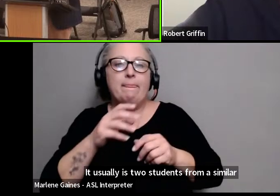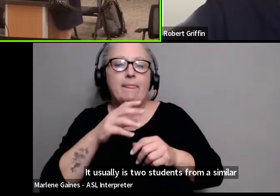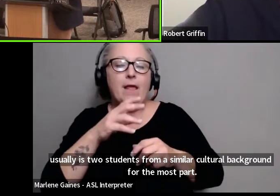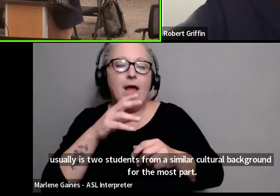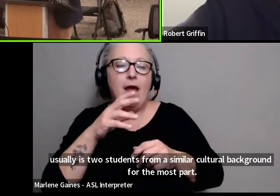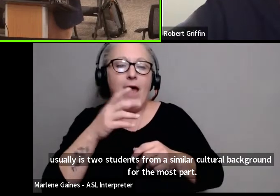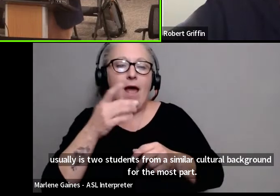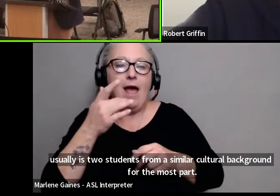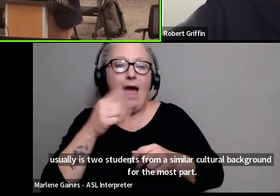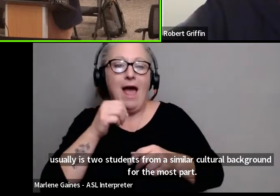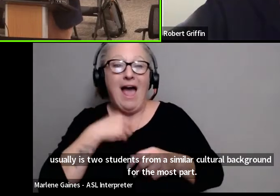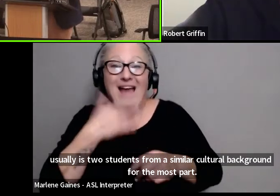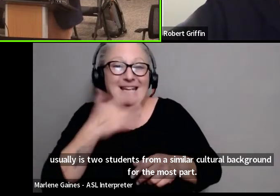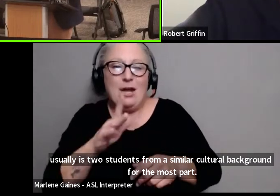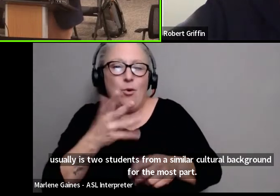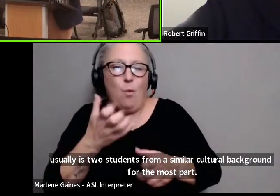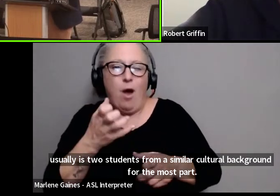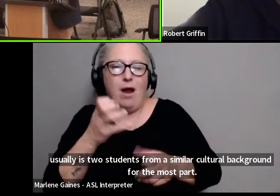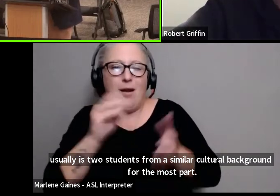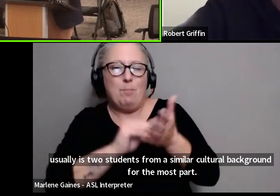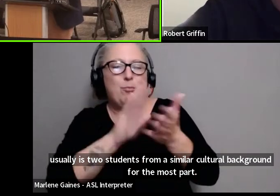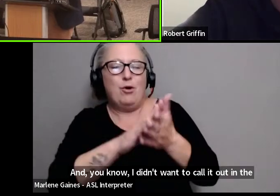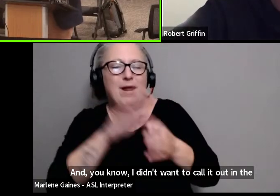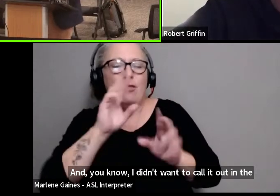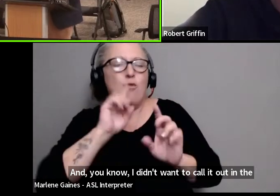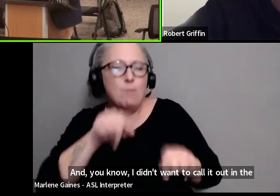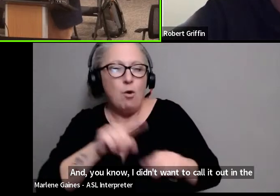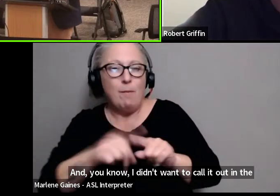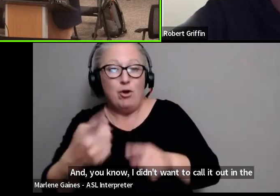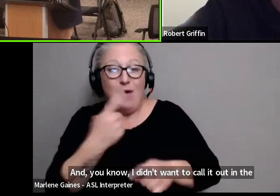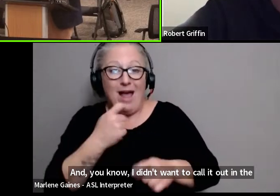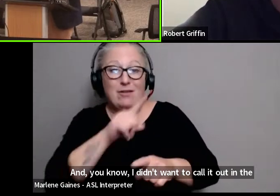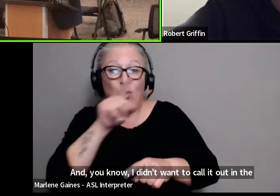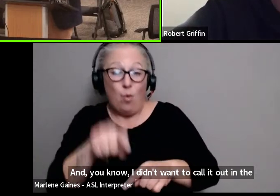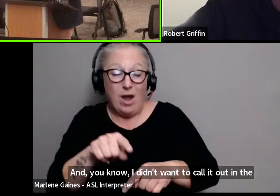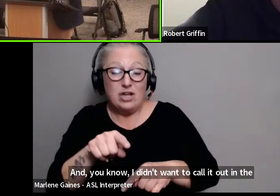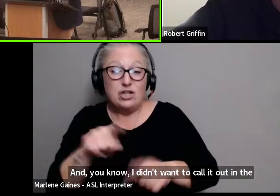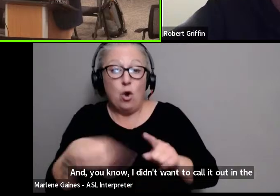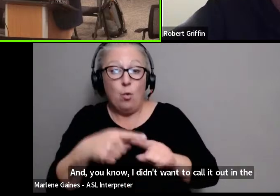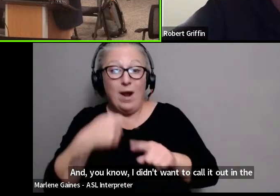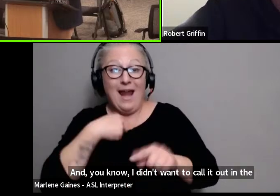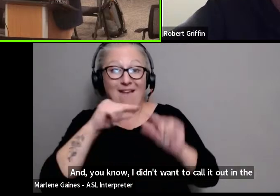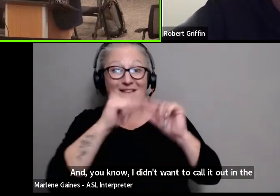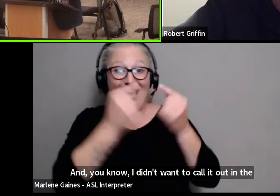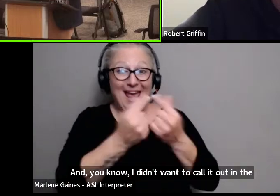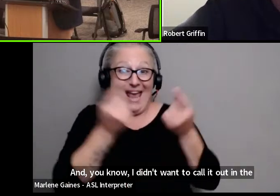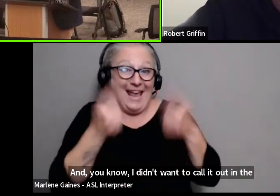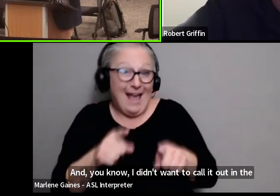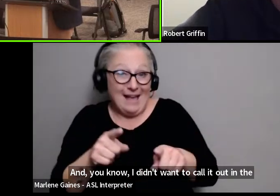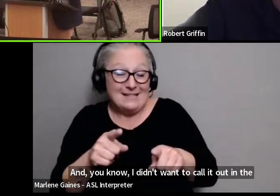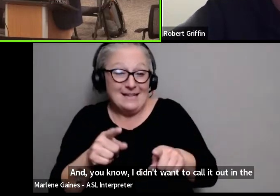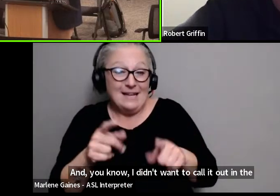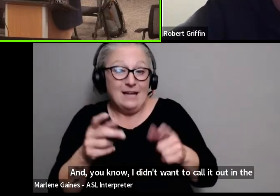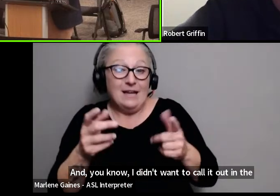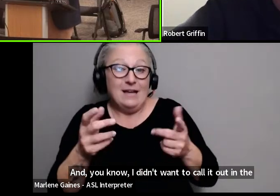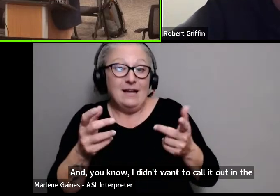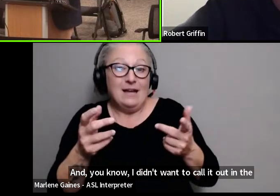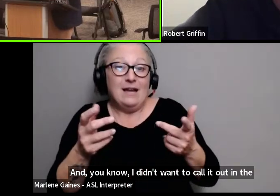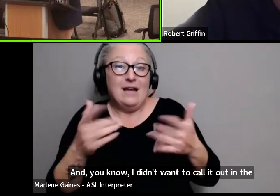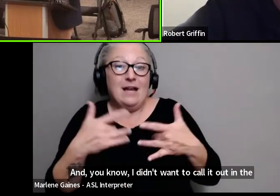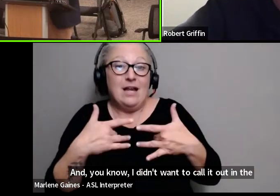I didn't want to call it out in the report, but you asked the question, when you have a gang incident,